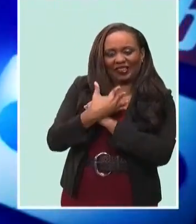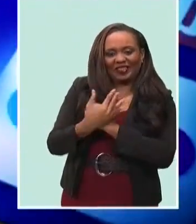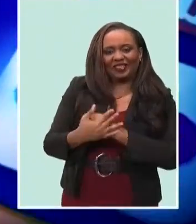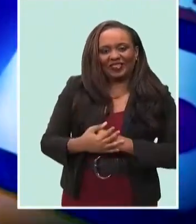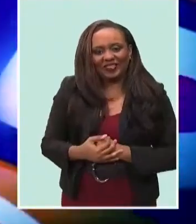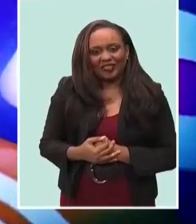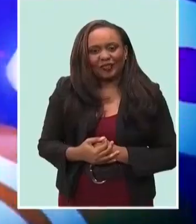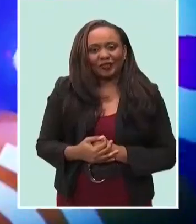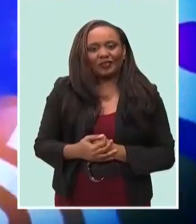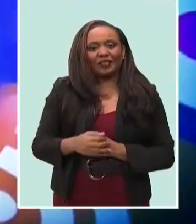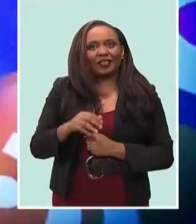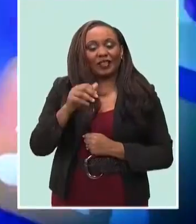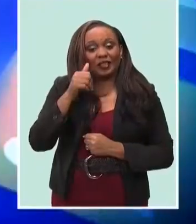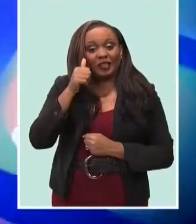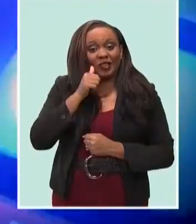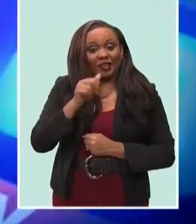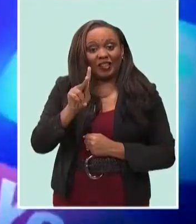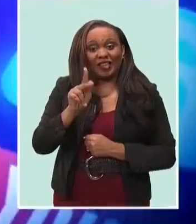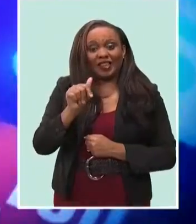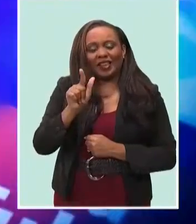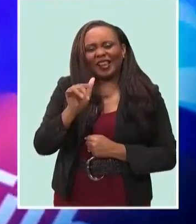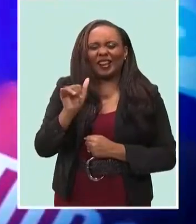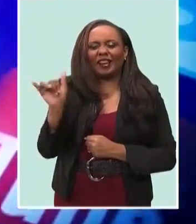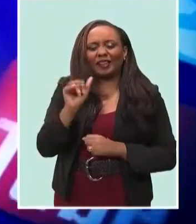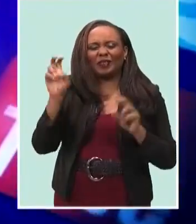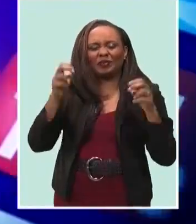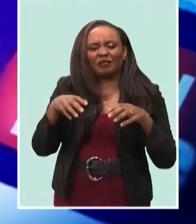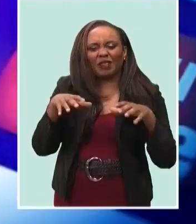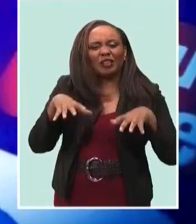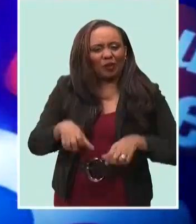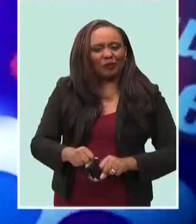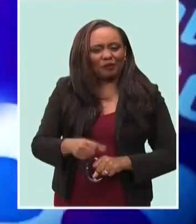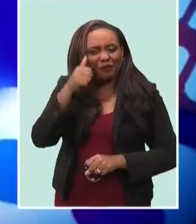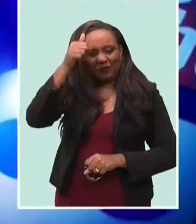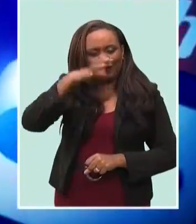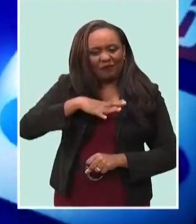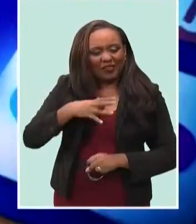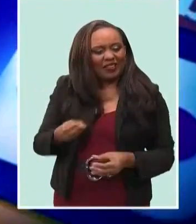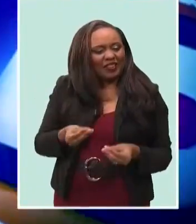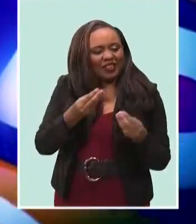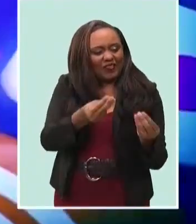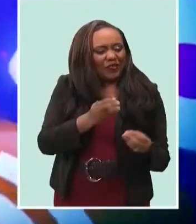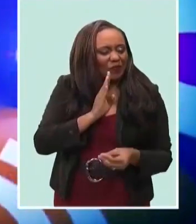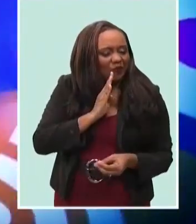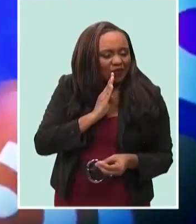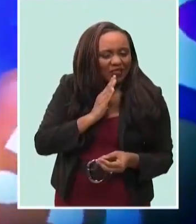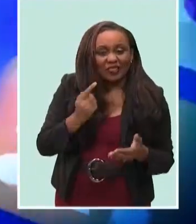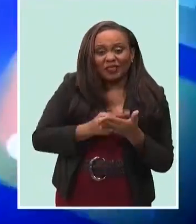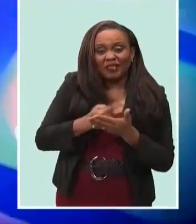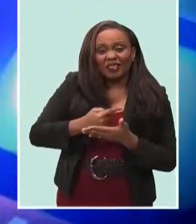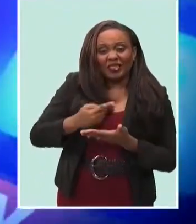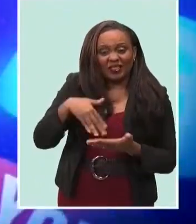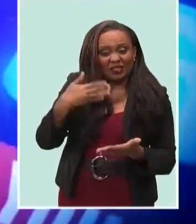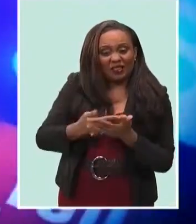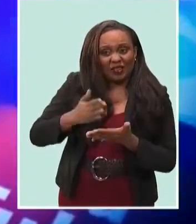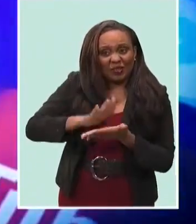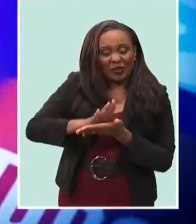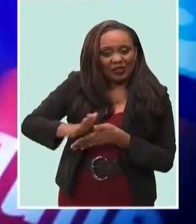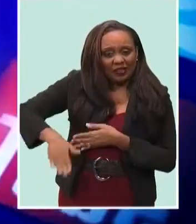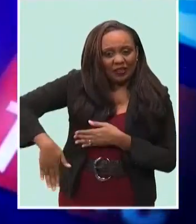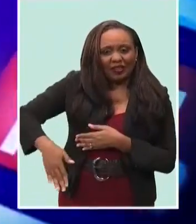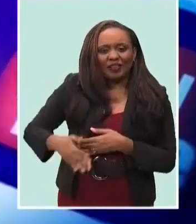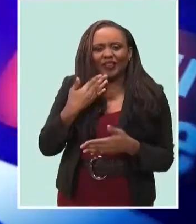or less adopted the gentleman and continues to go out of her way to give him breakfast, even though it means she gets to school late sometimes.